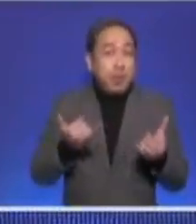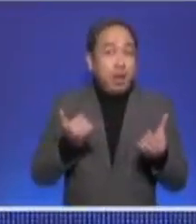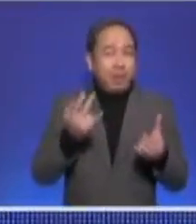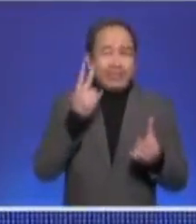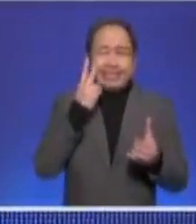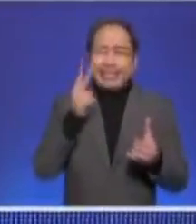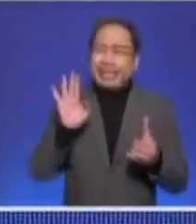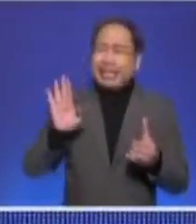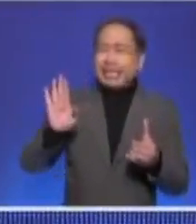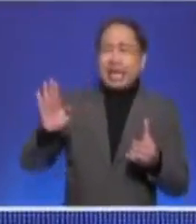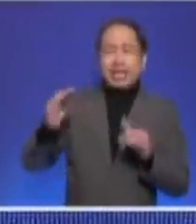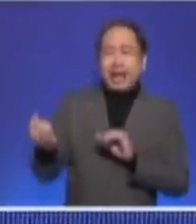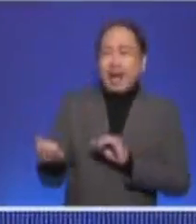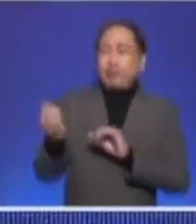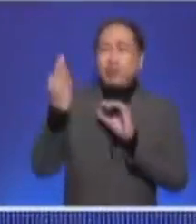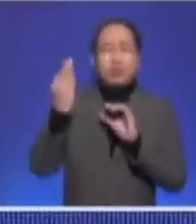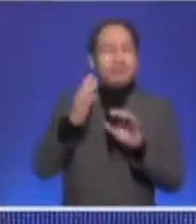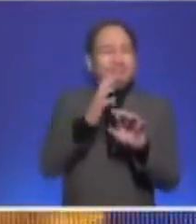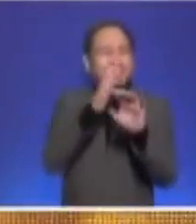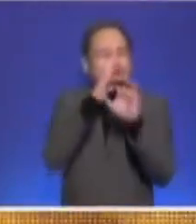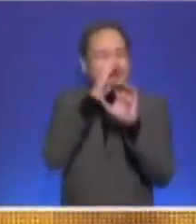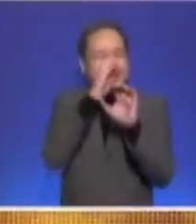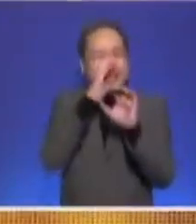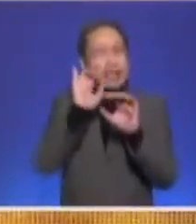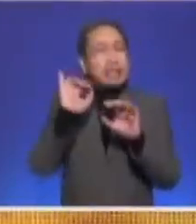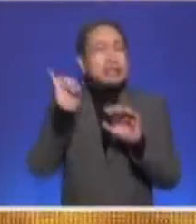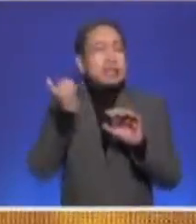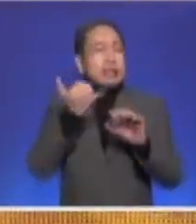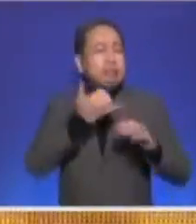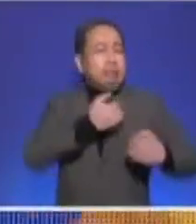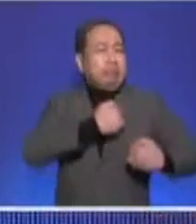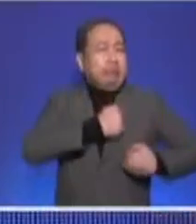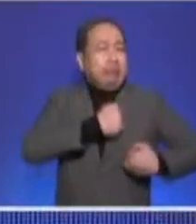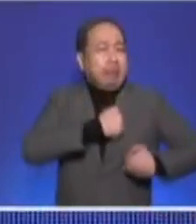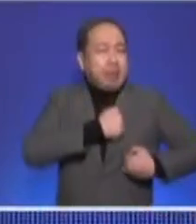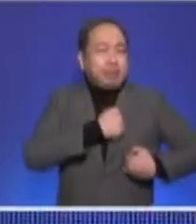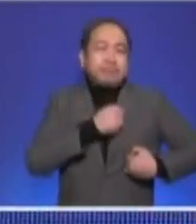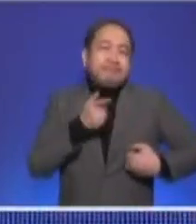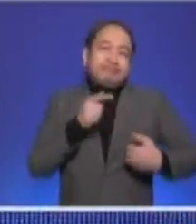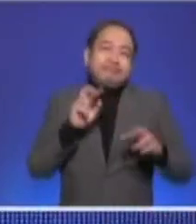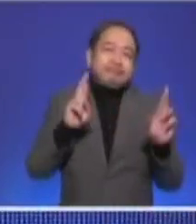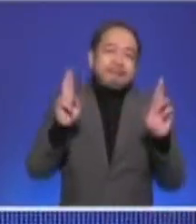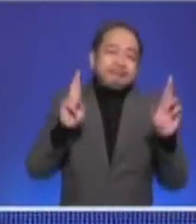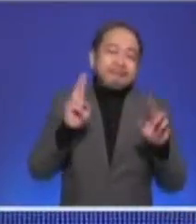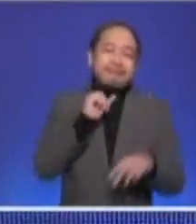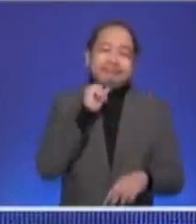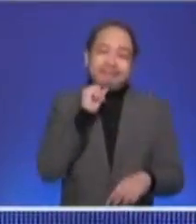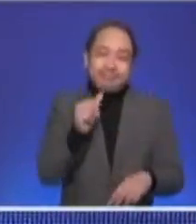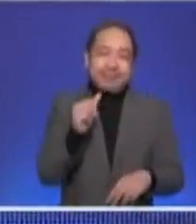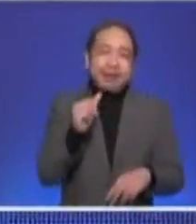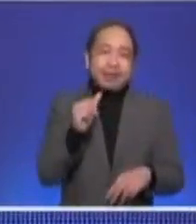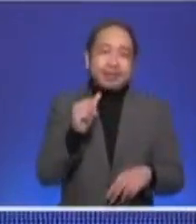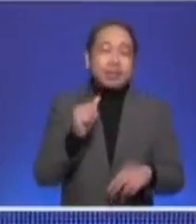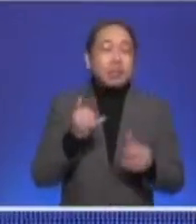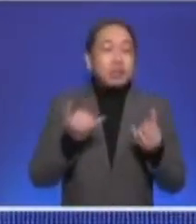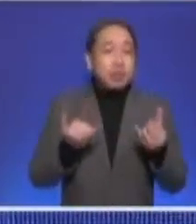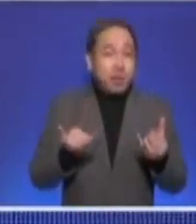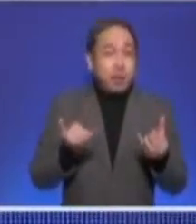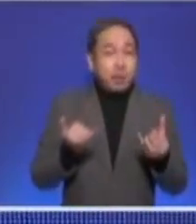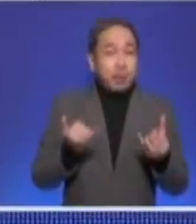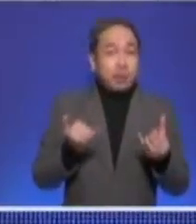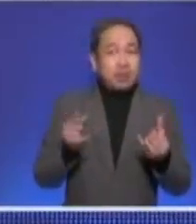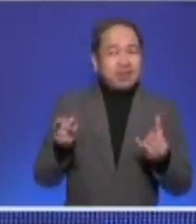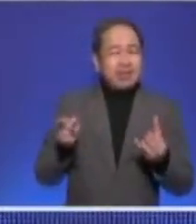approach. No? Unprepared, and then the IATF, unfortunately, was